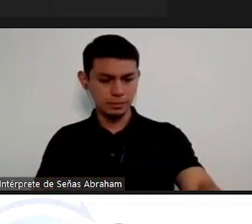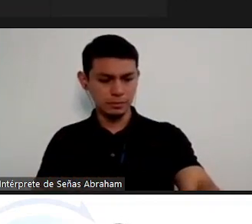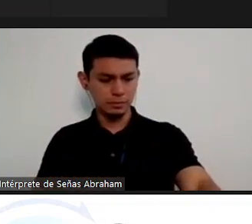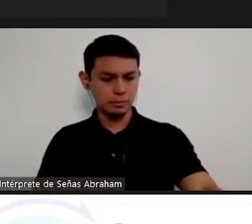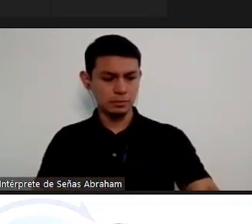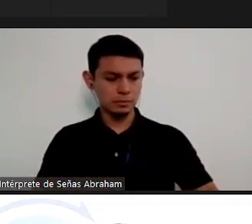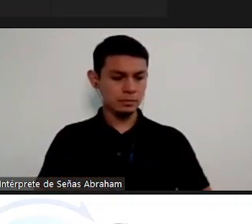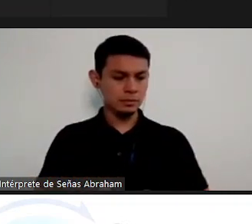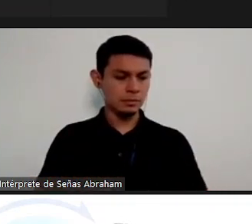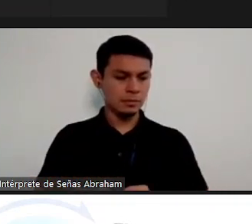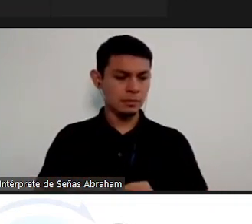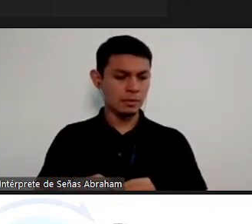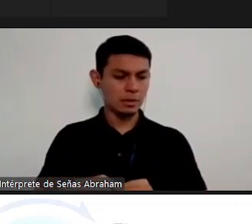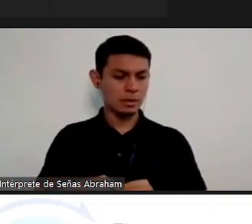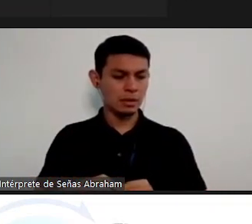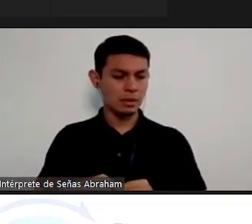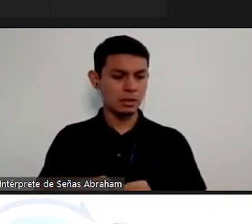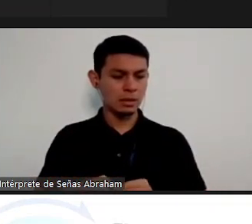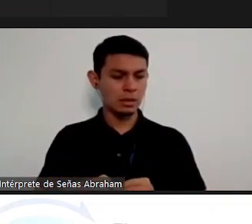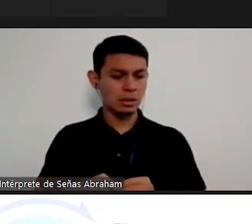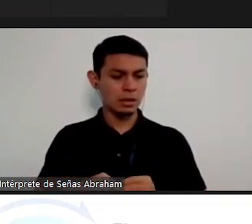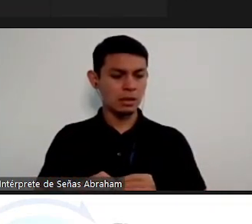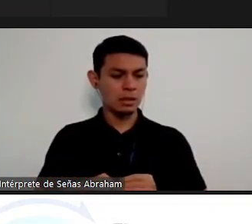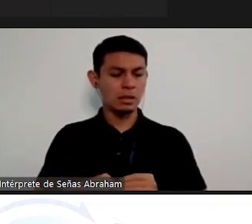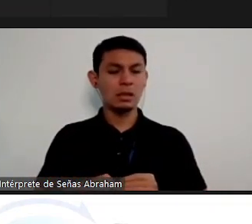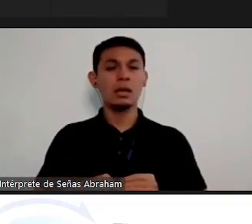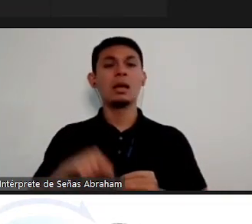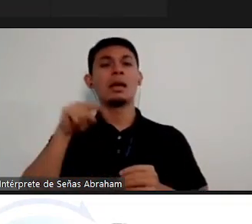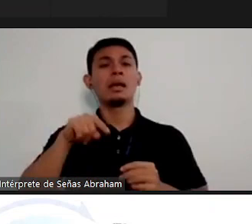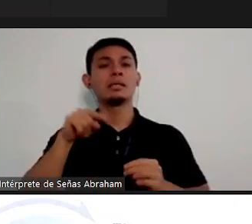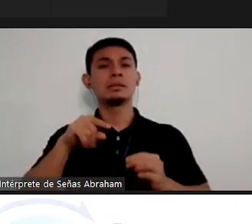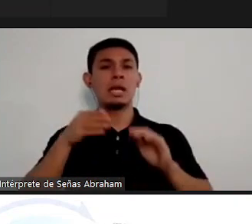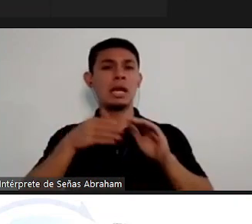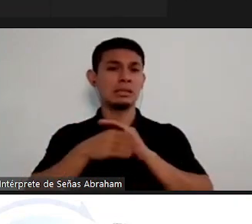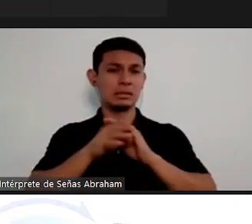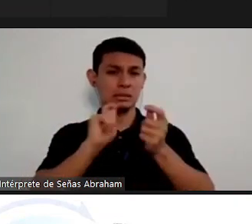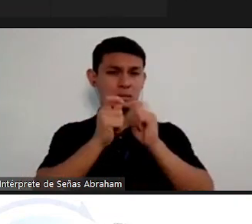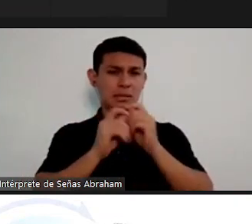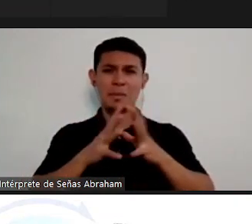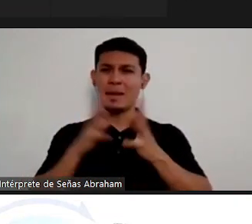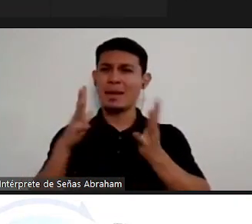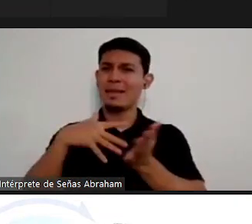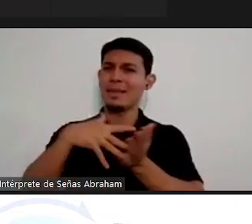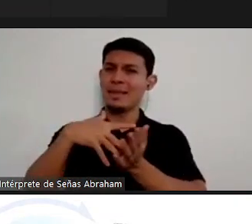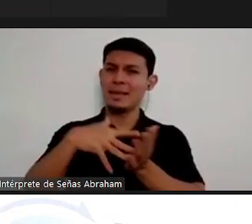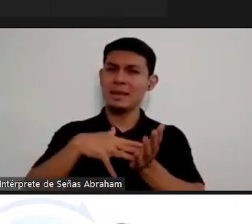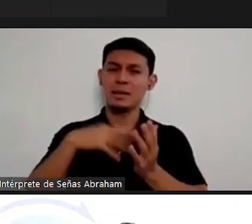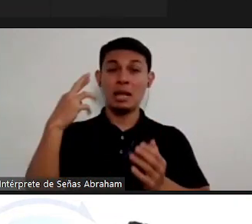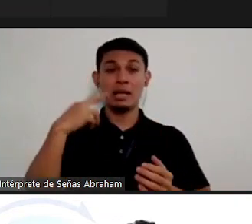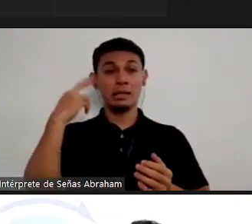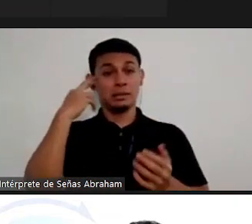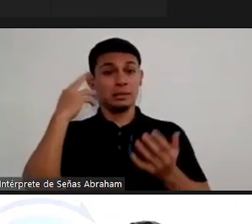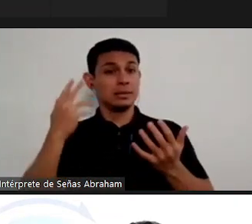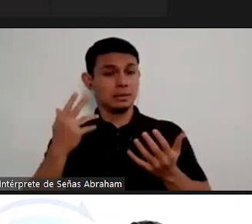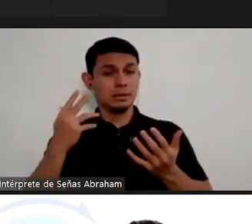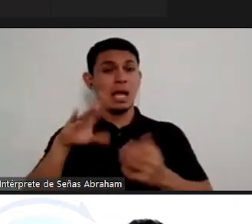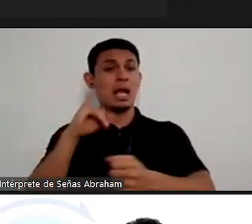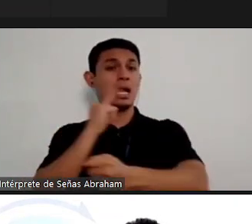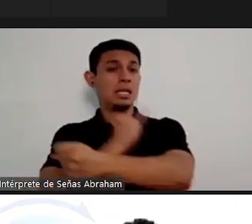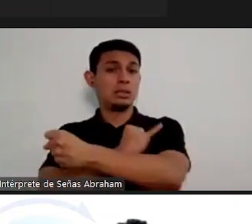value chains that are very complex in general the access to redress is very weakened for